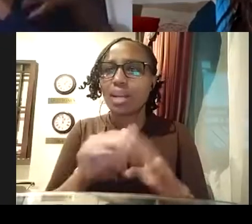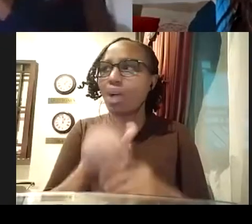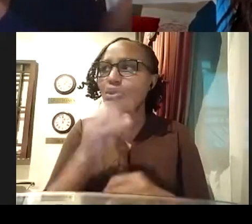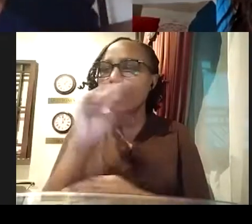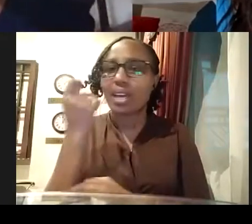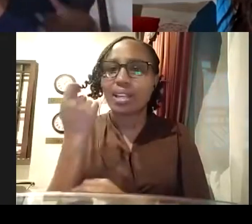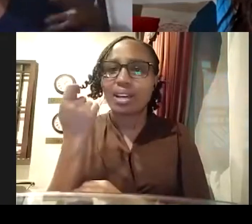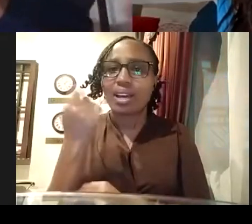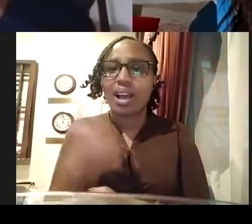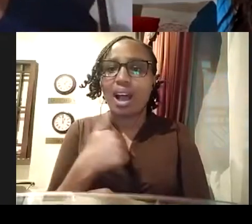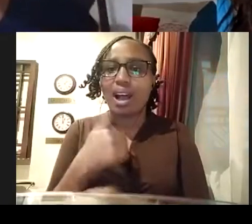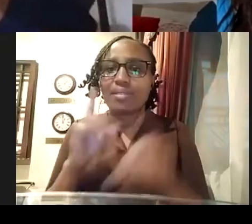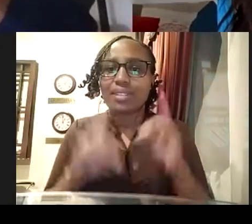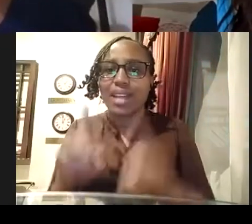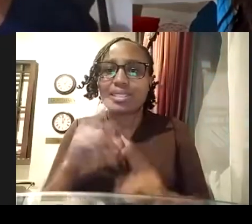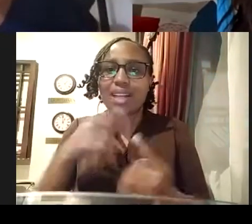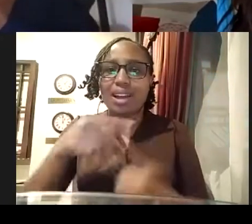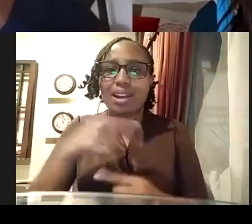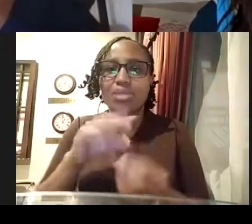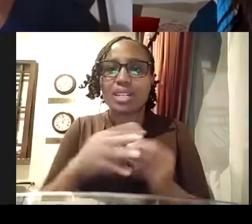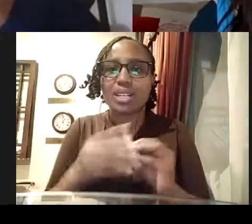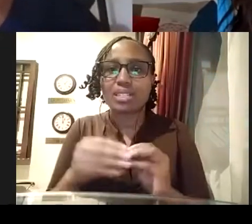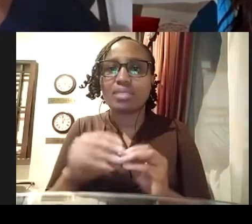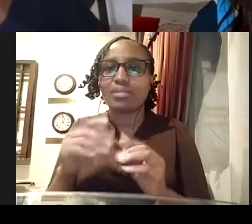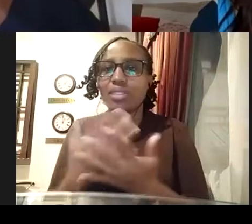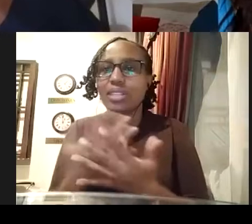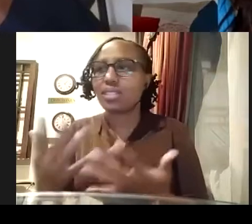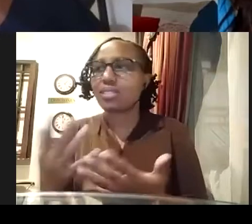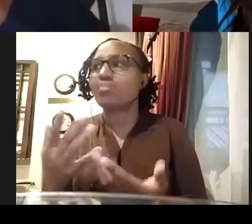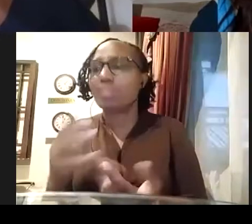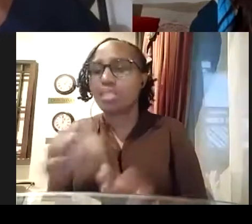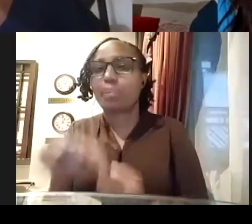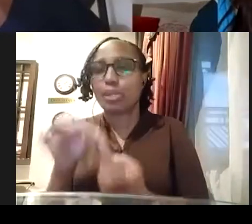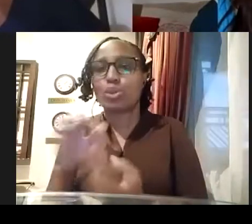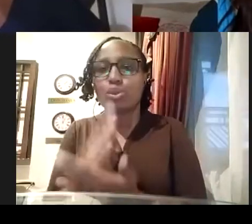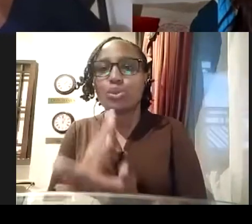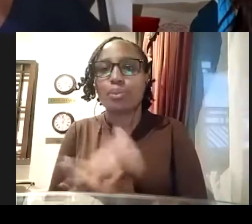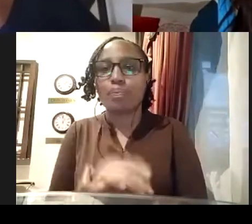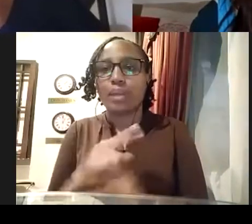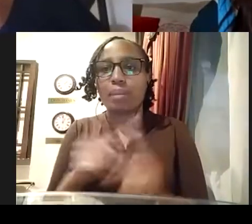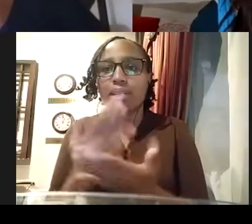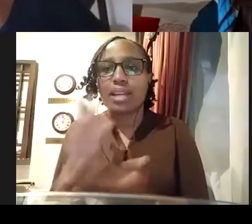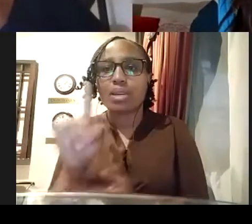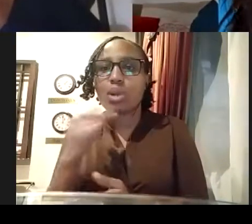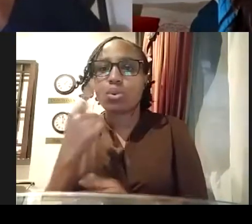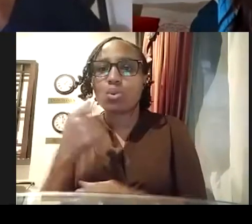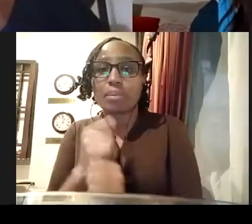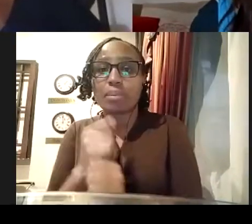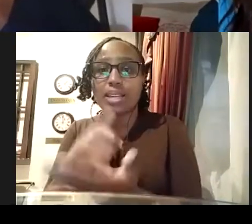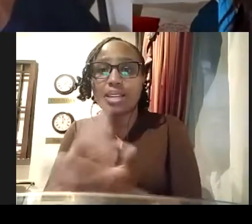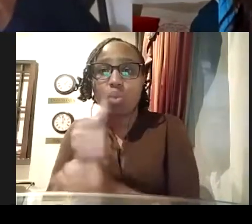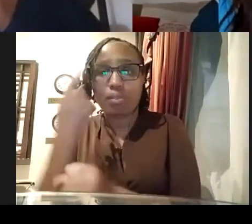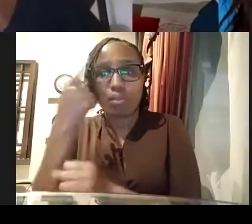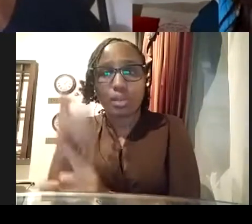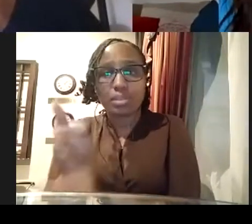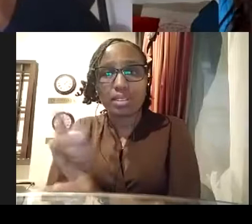of danced around the creative scene so many times that I think it's all so special. But anyone who's kind of making it work for themselves and calling themselves a creative,